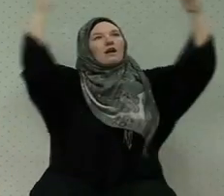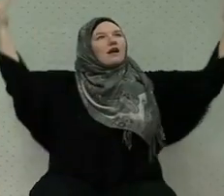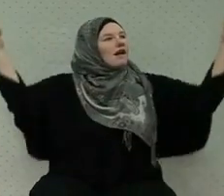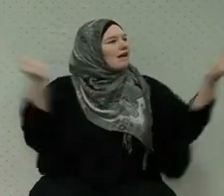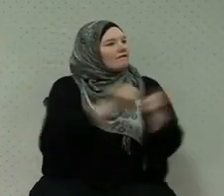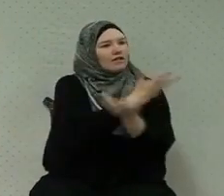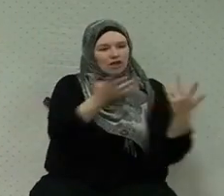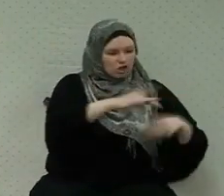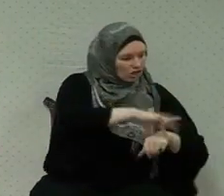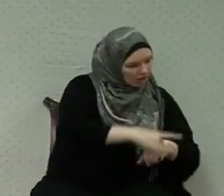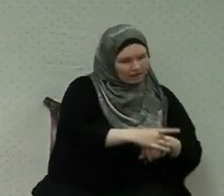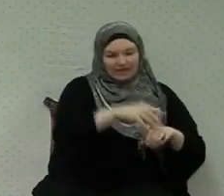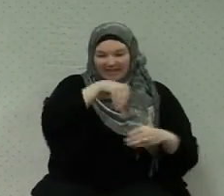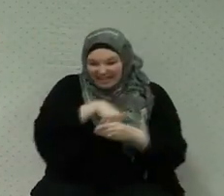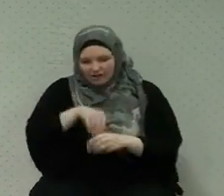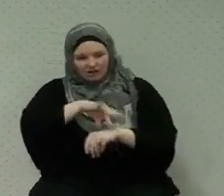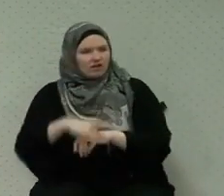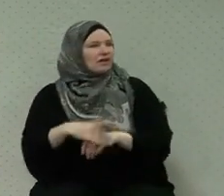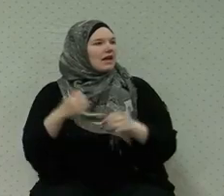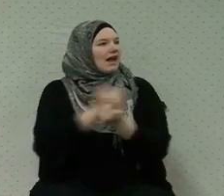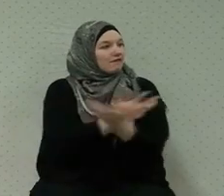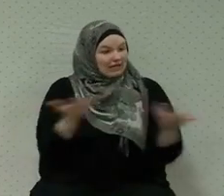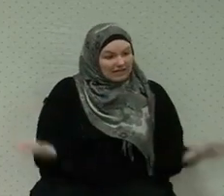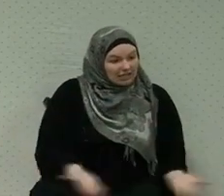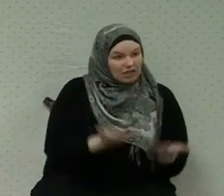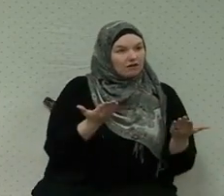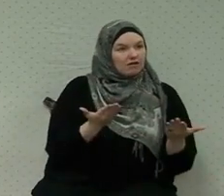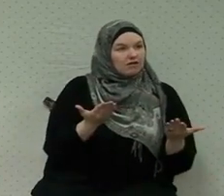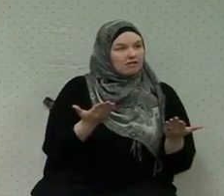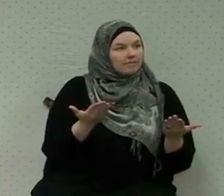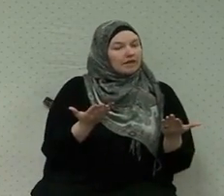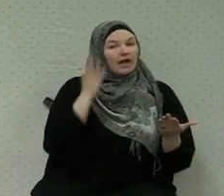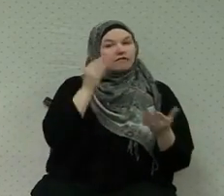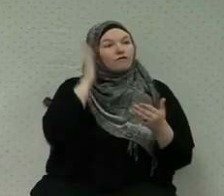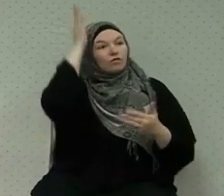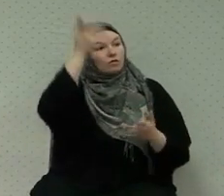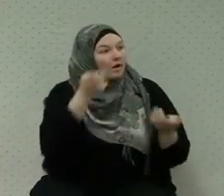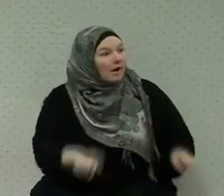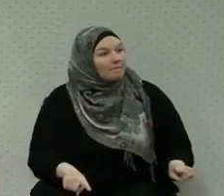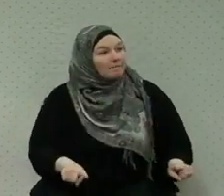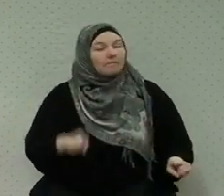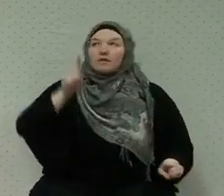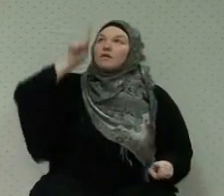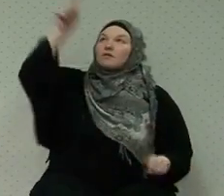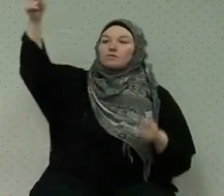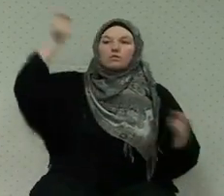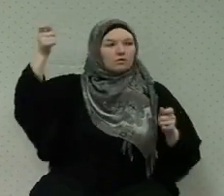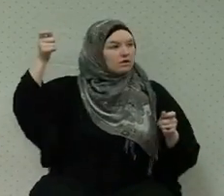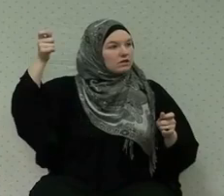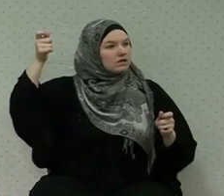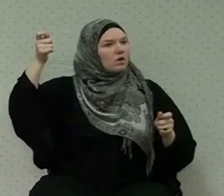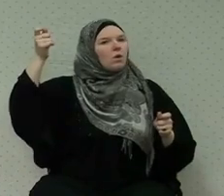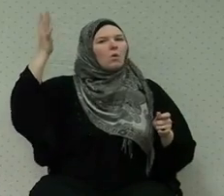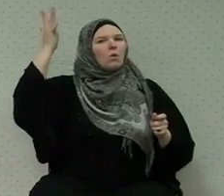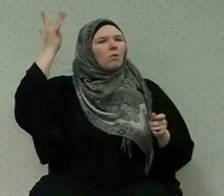earth and all what's in the earth, all what has been here and all what will be here ever. Why do we go to